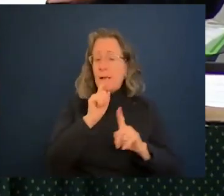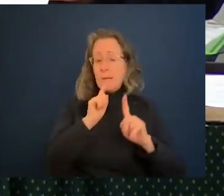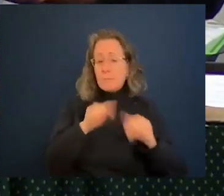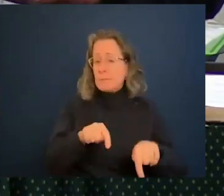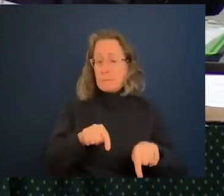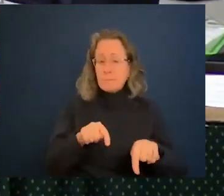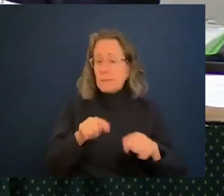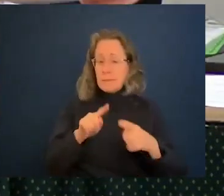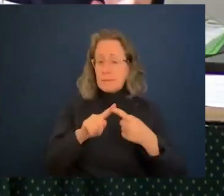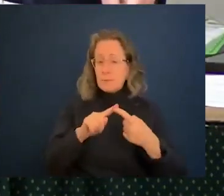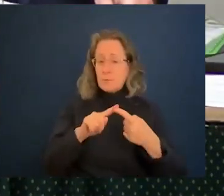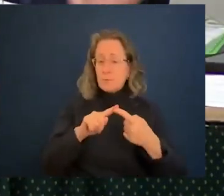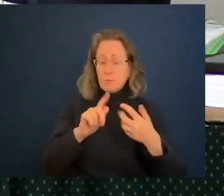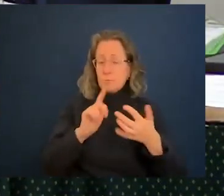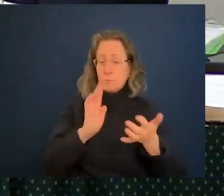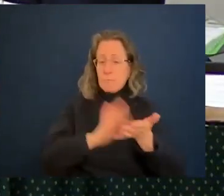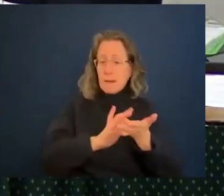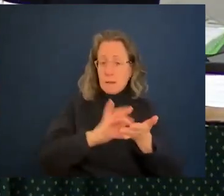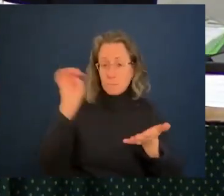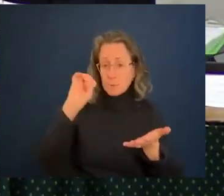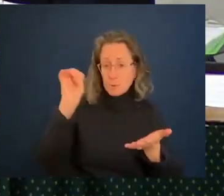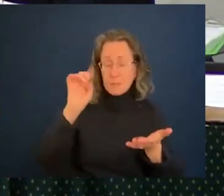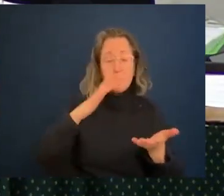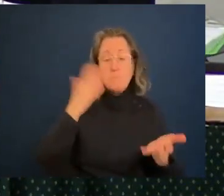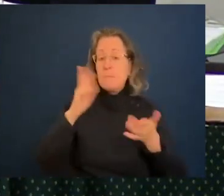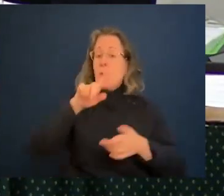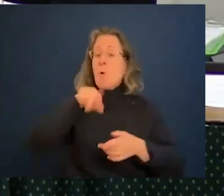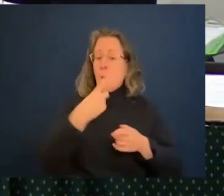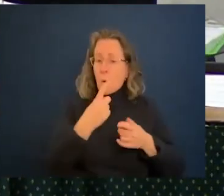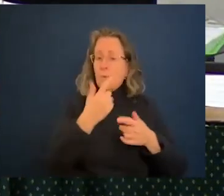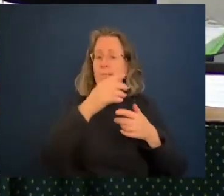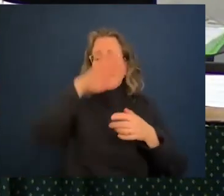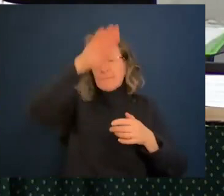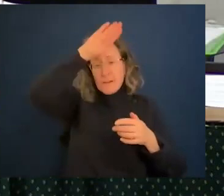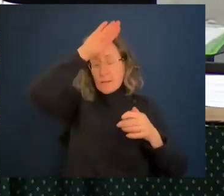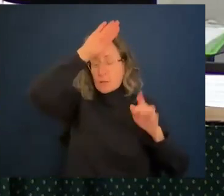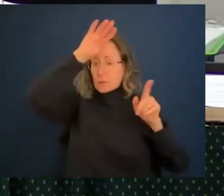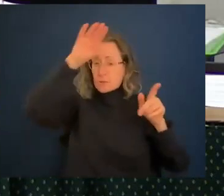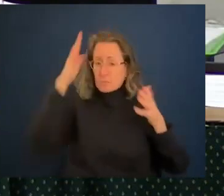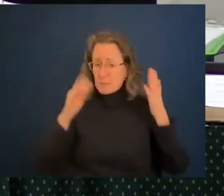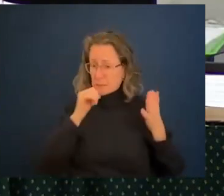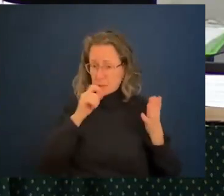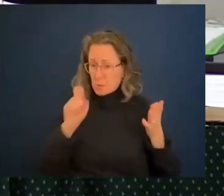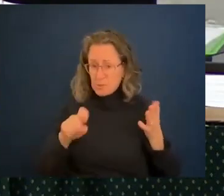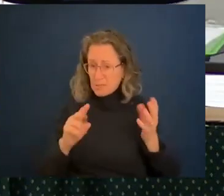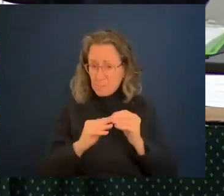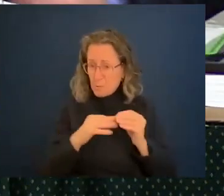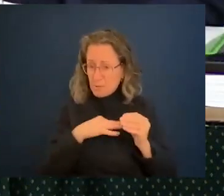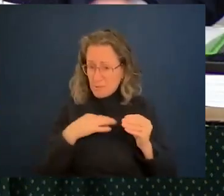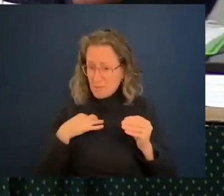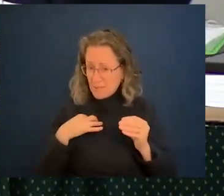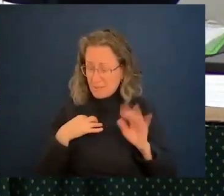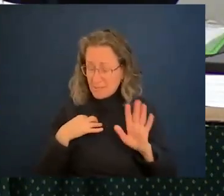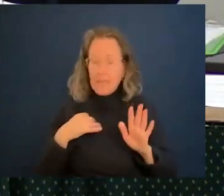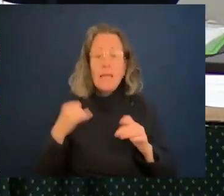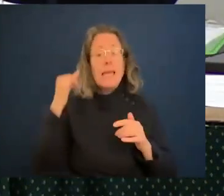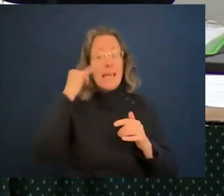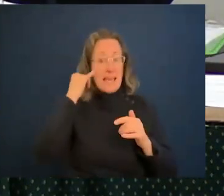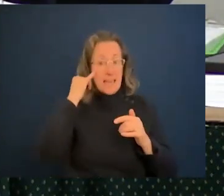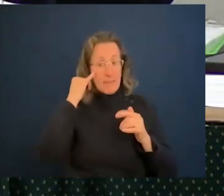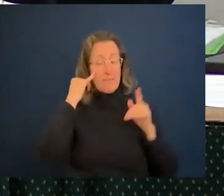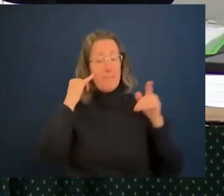dedicated to the fire calls um we wouldn't need to hire more folks but in a hybrid model where they are First